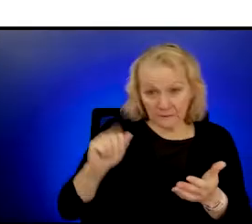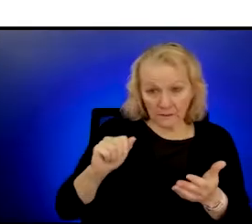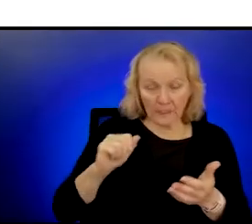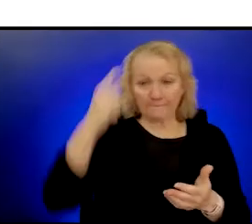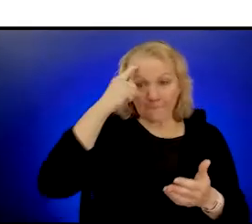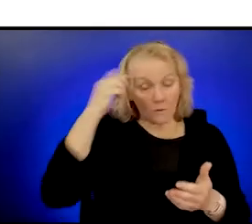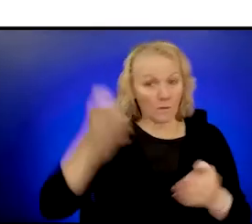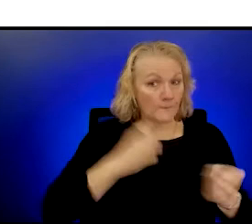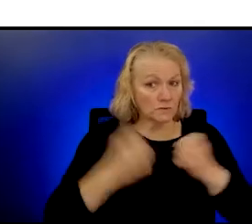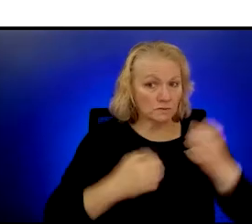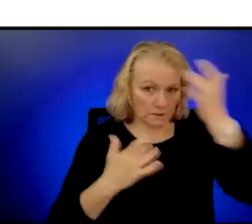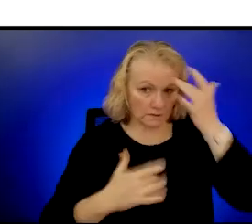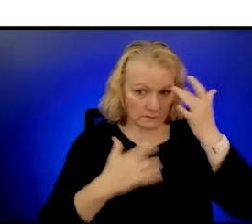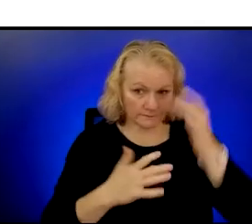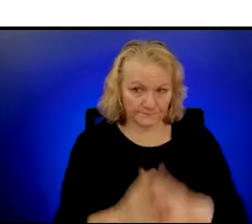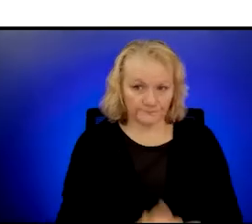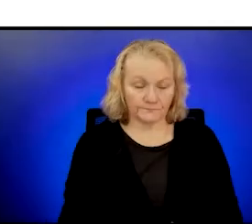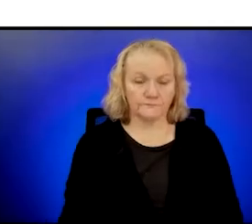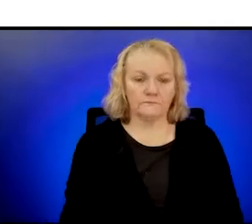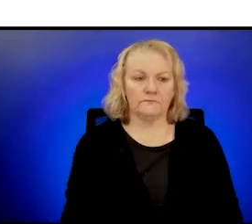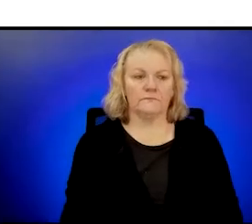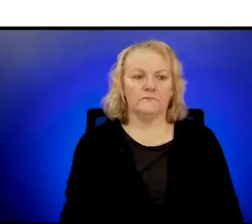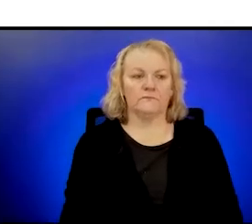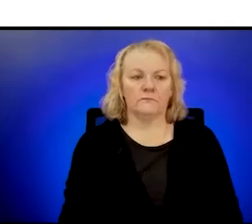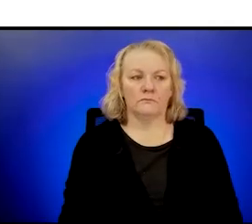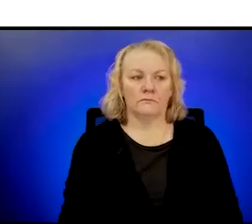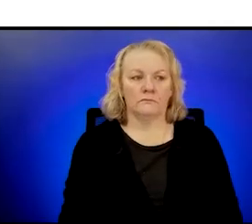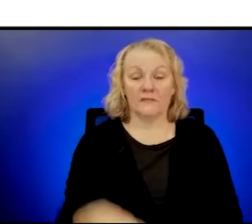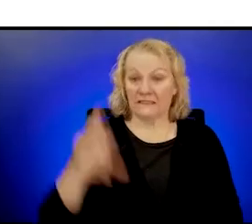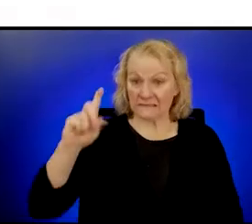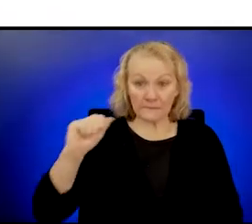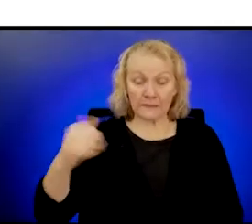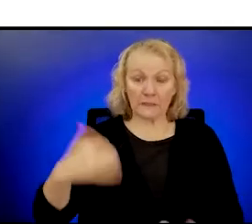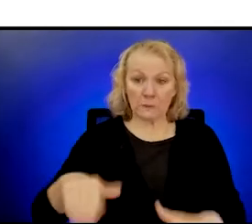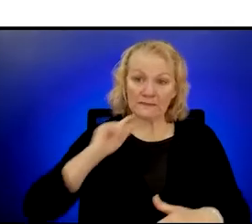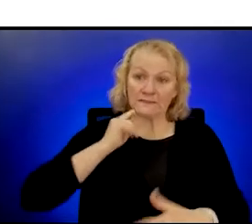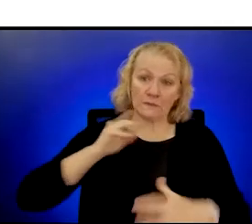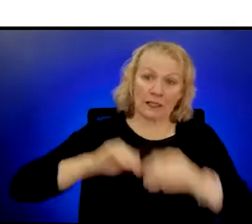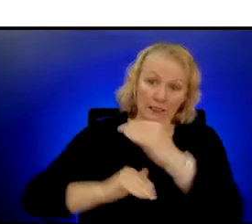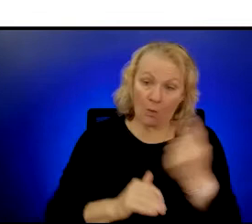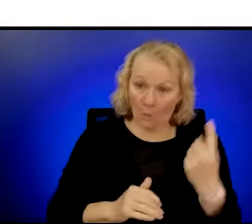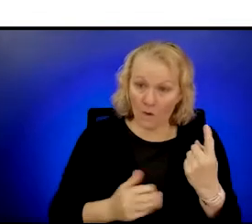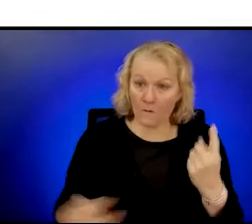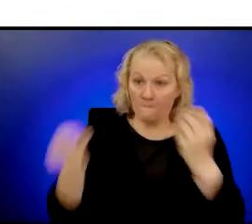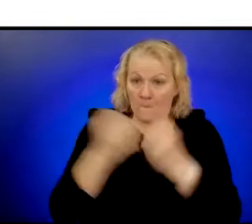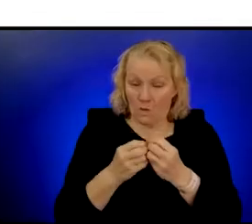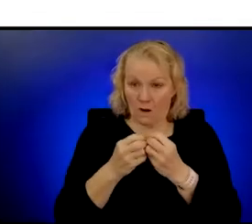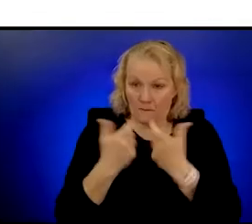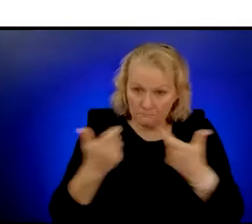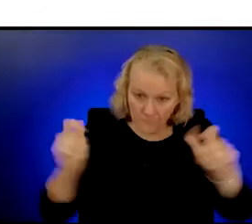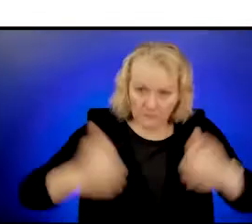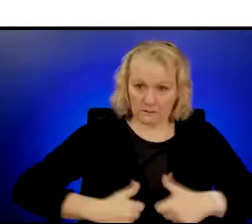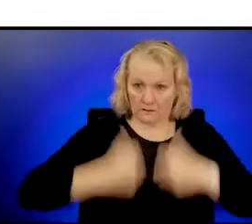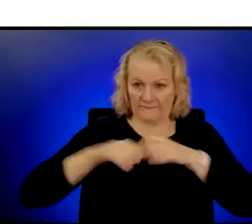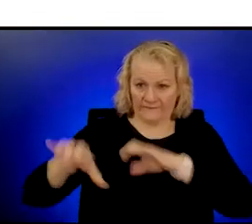emotional illness. So a disability substantially limits one or more major life activities.